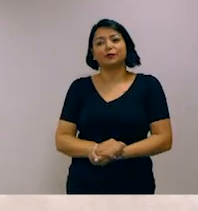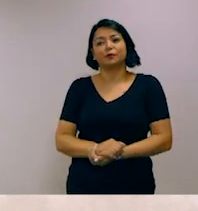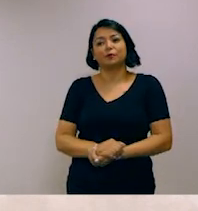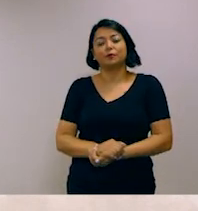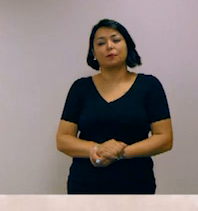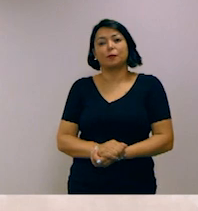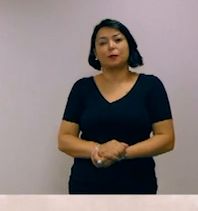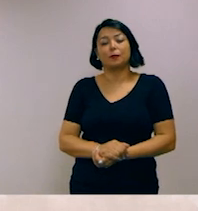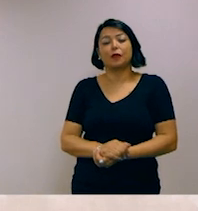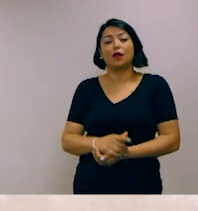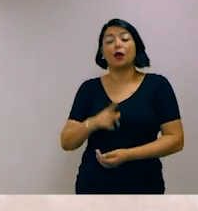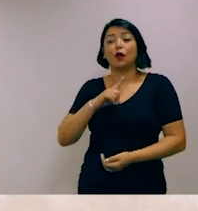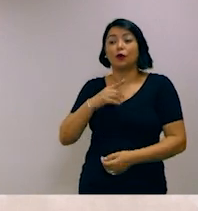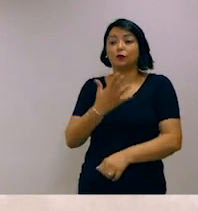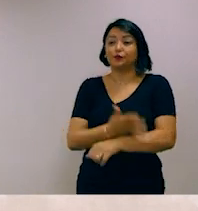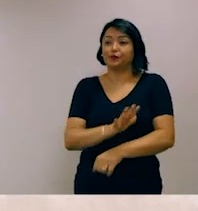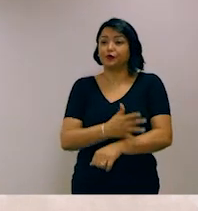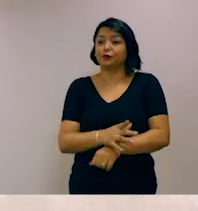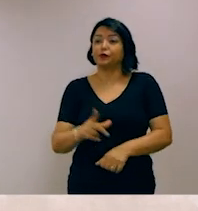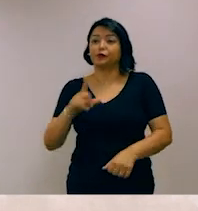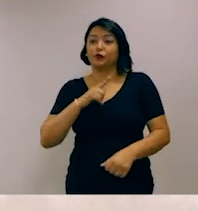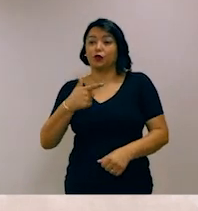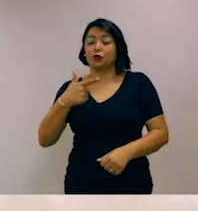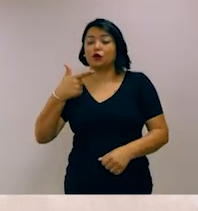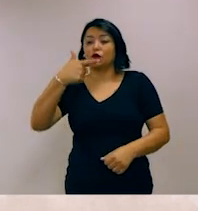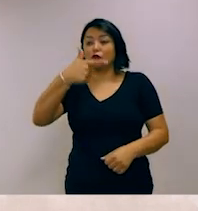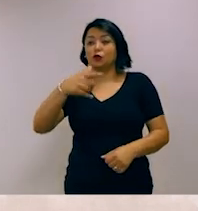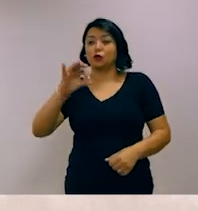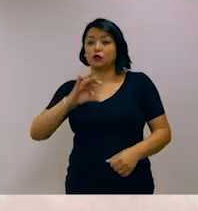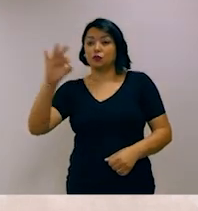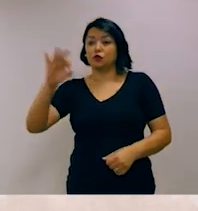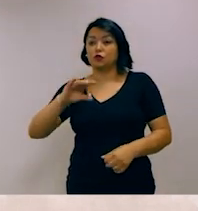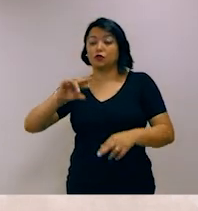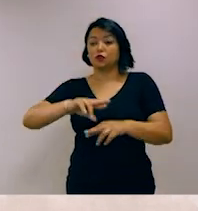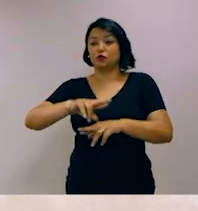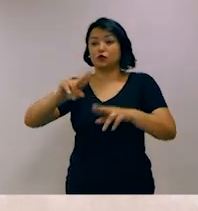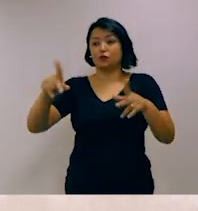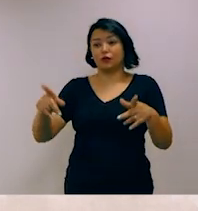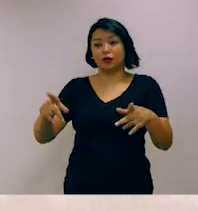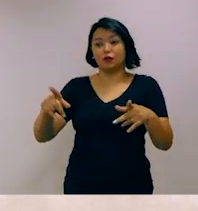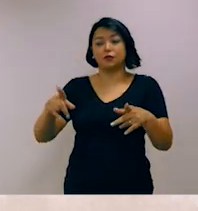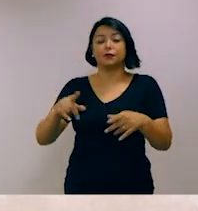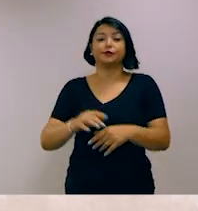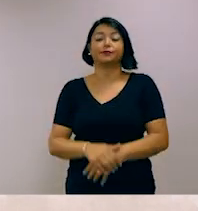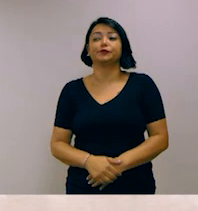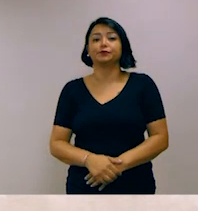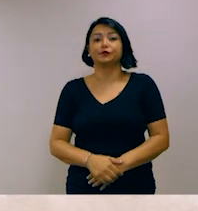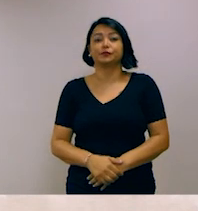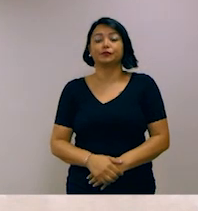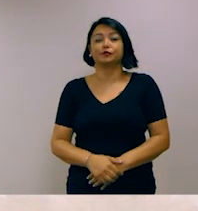network, and I used the light GBM algorithm.